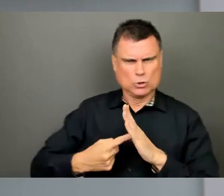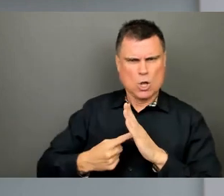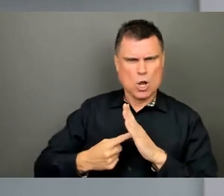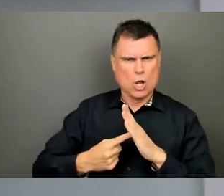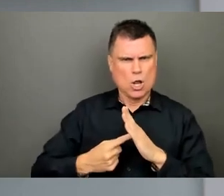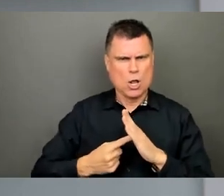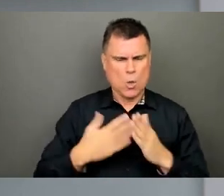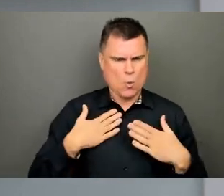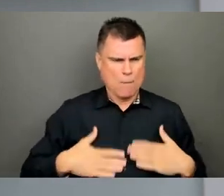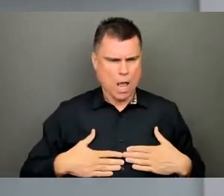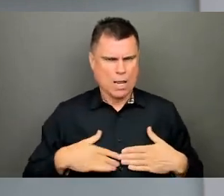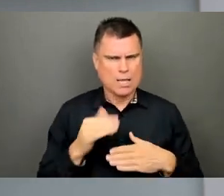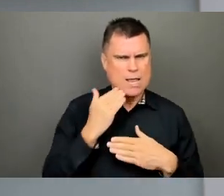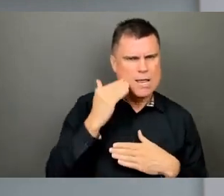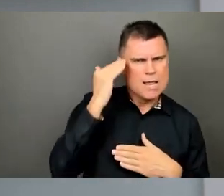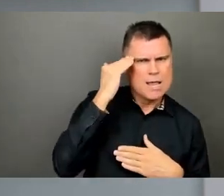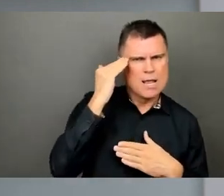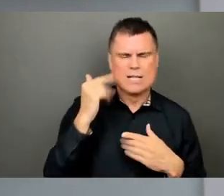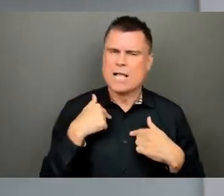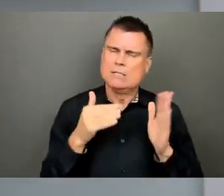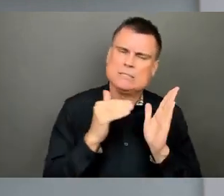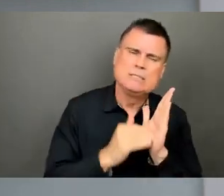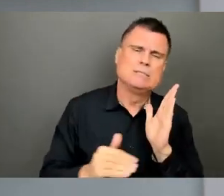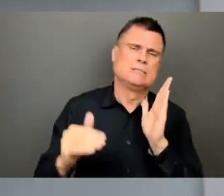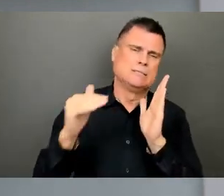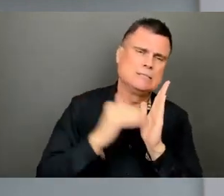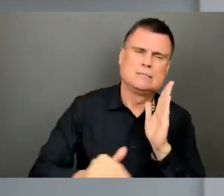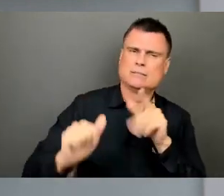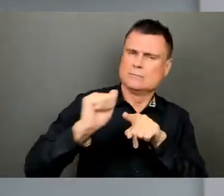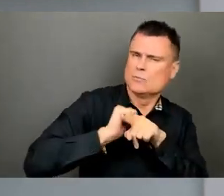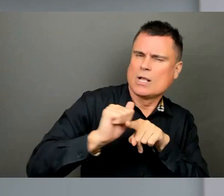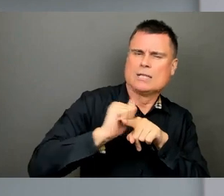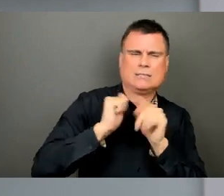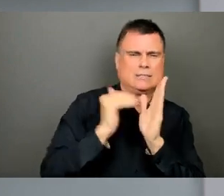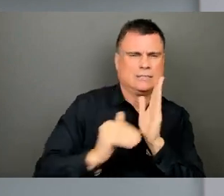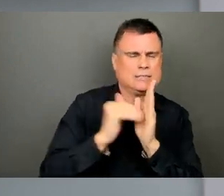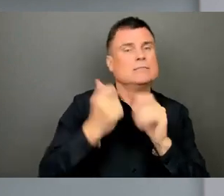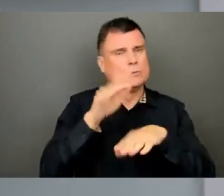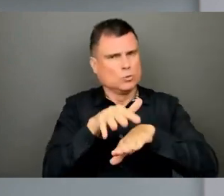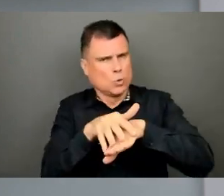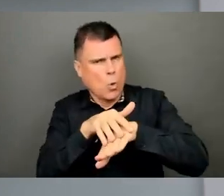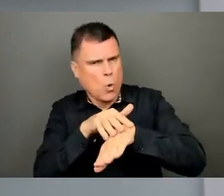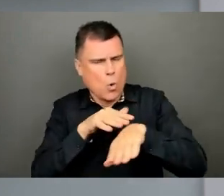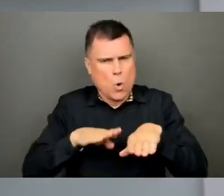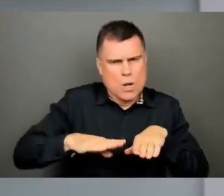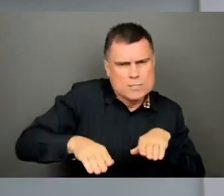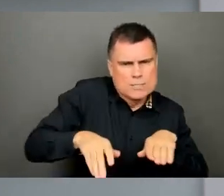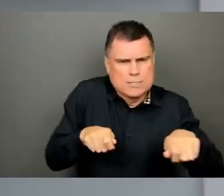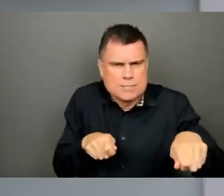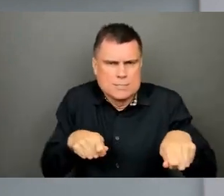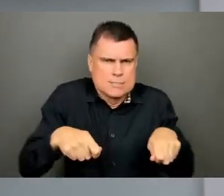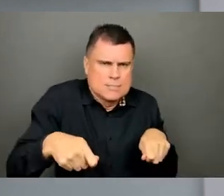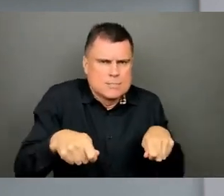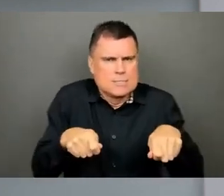And often it takes me a lot of repetitions before I really figure out what it is, and then I can speed it up. And even then, it